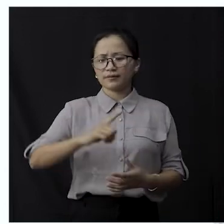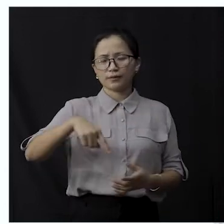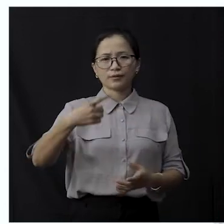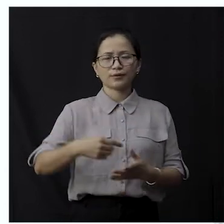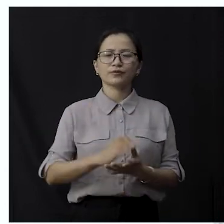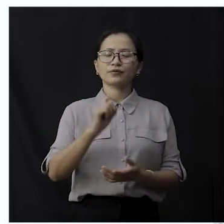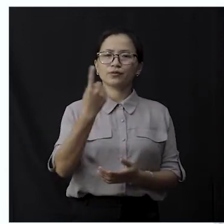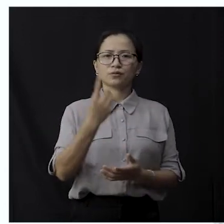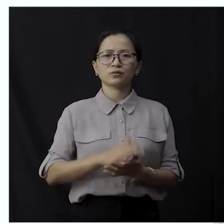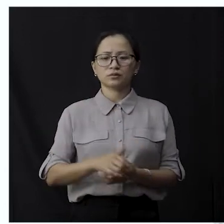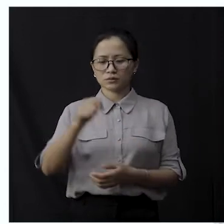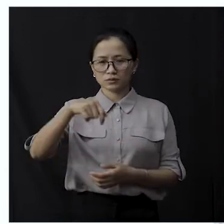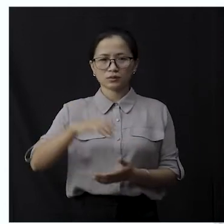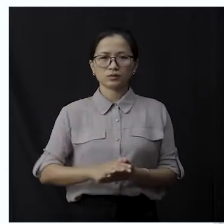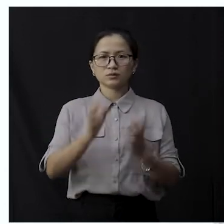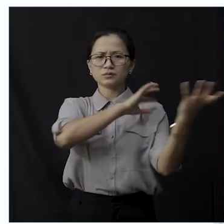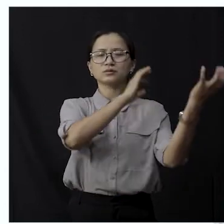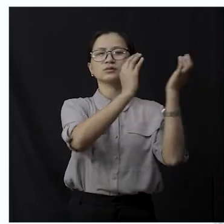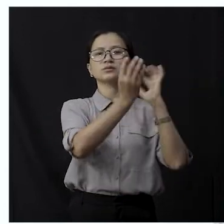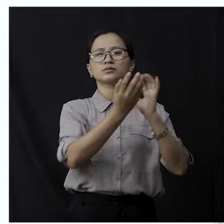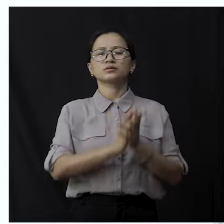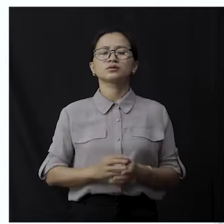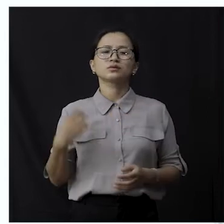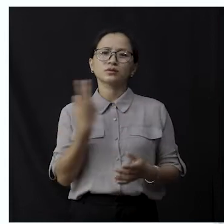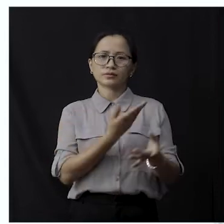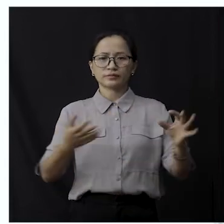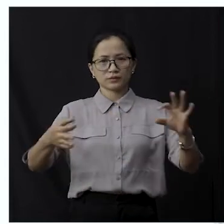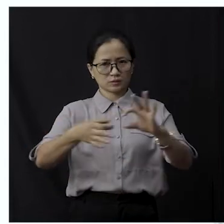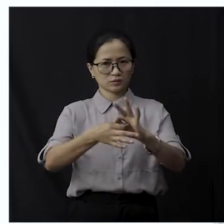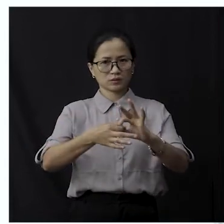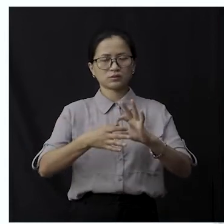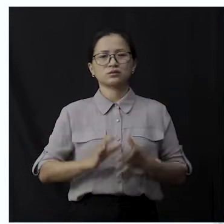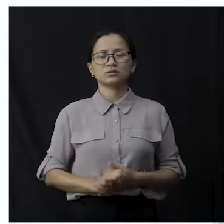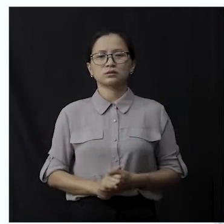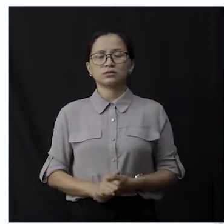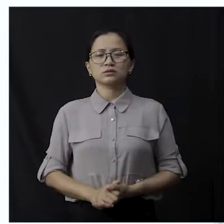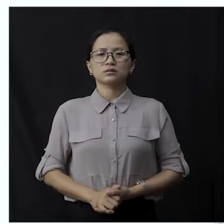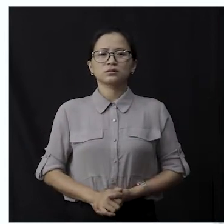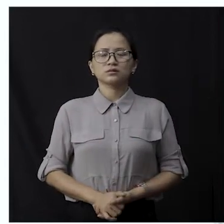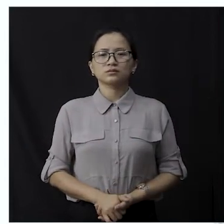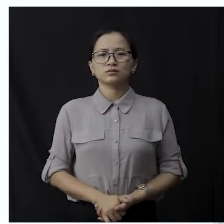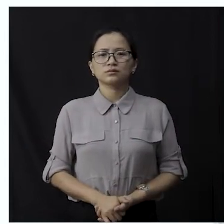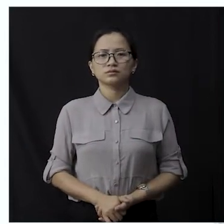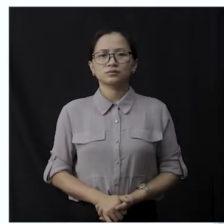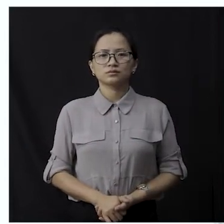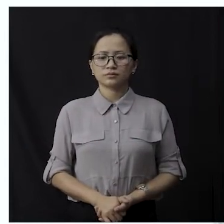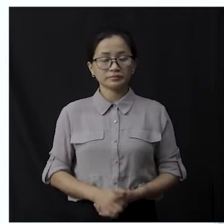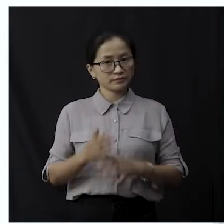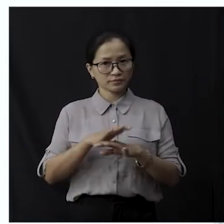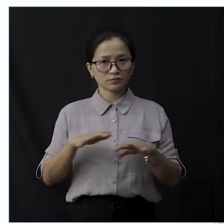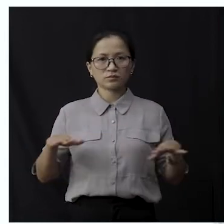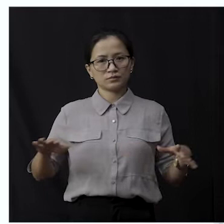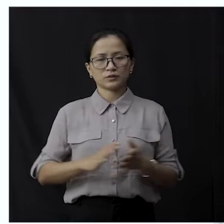everyone, everyone in this earth, we are connected. Okay, we are connected. Now,